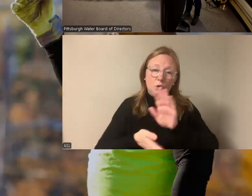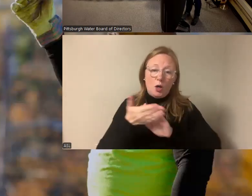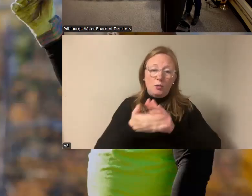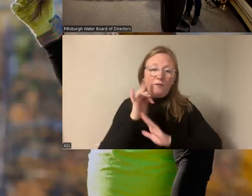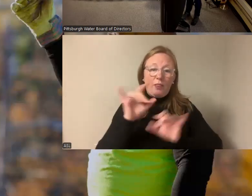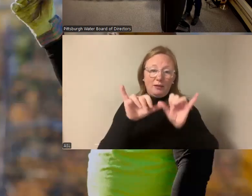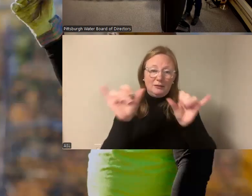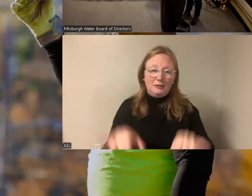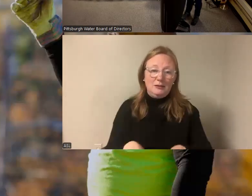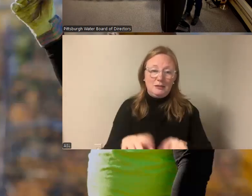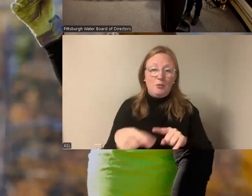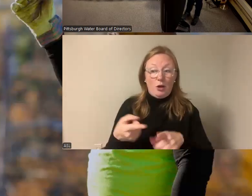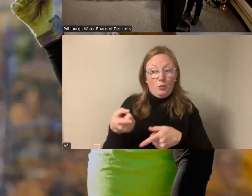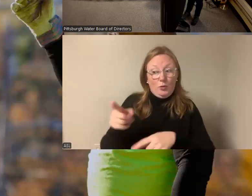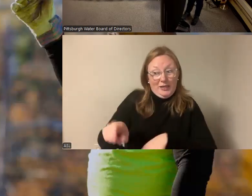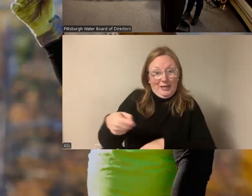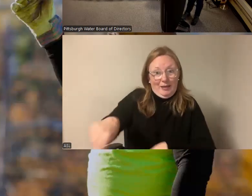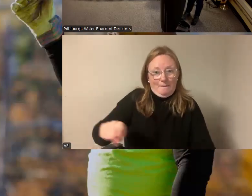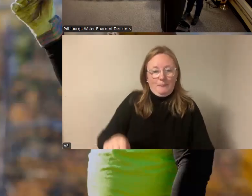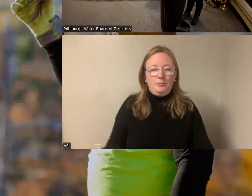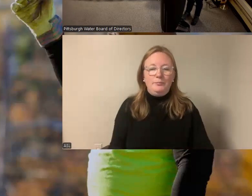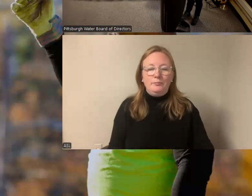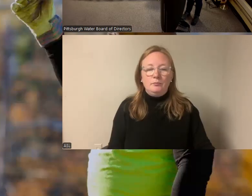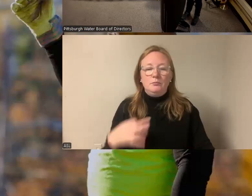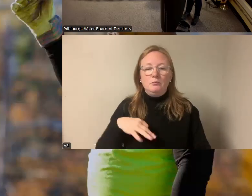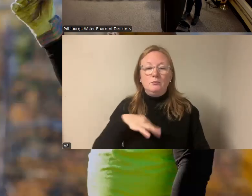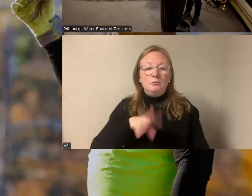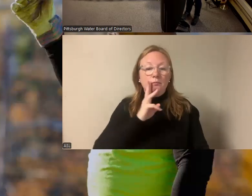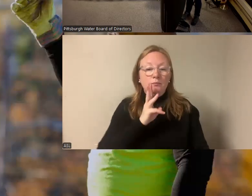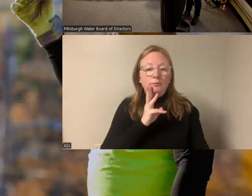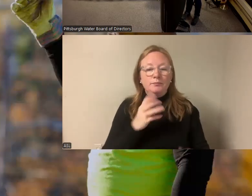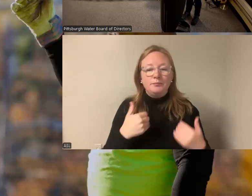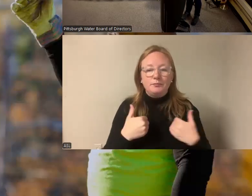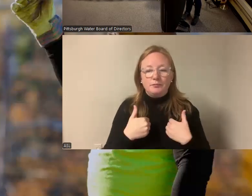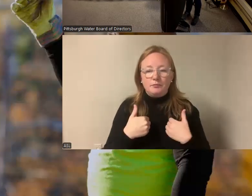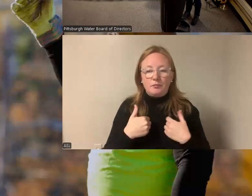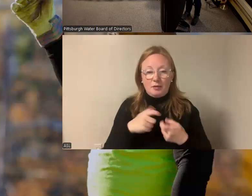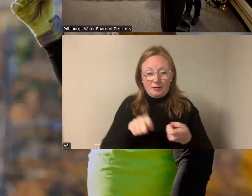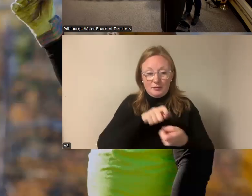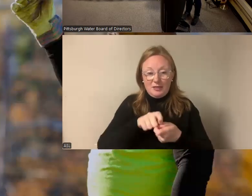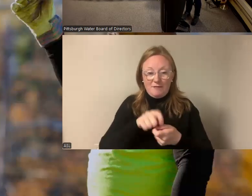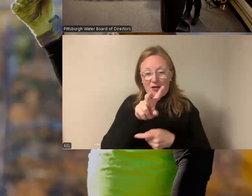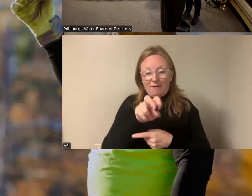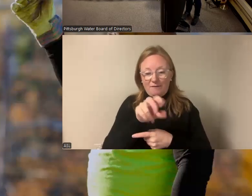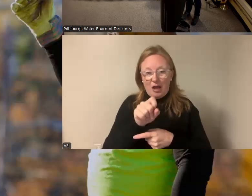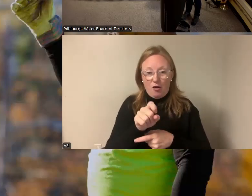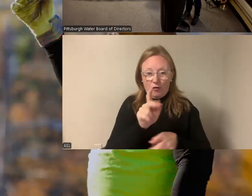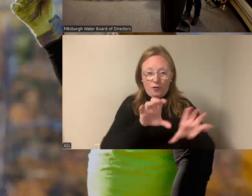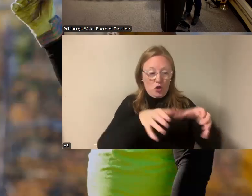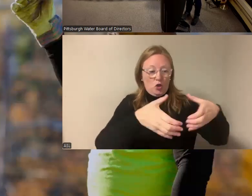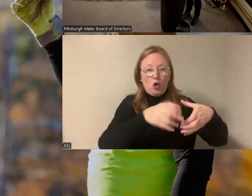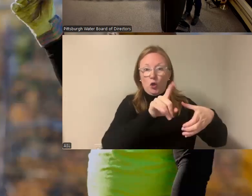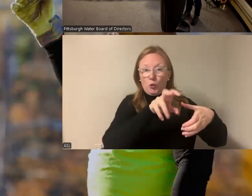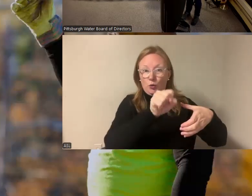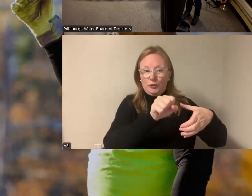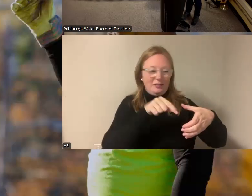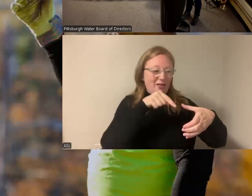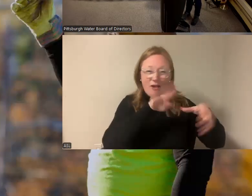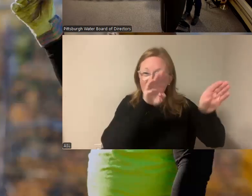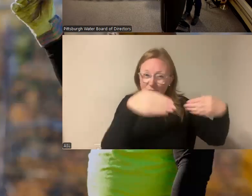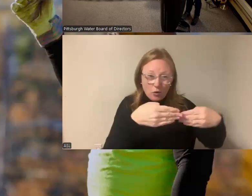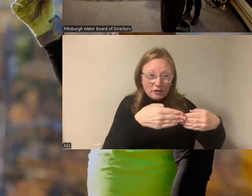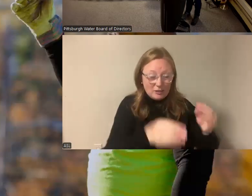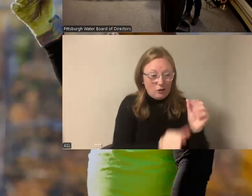of our system when they're called upon. Pittsburgh Water has some dedicated valve crews that focus their daily work on maintaining